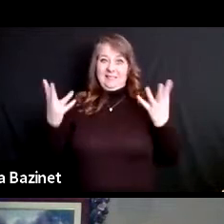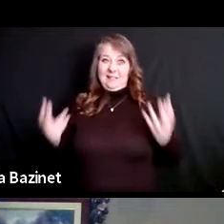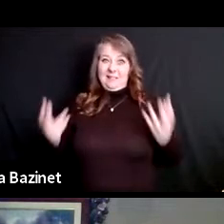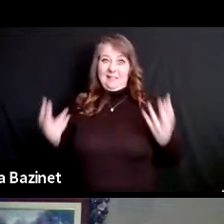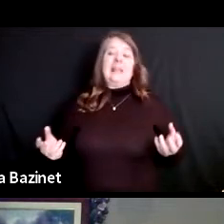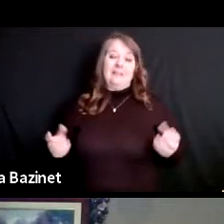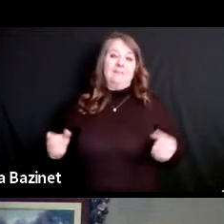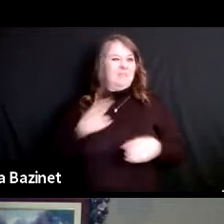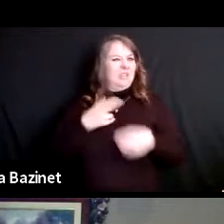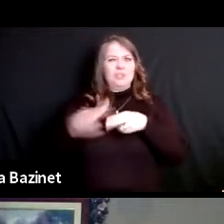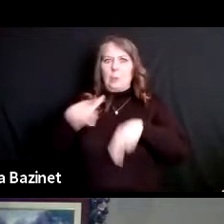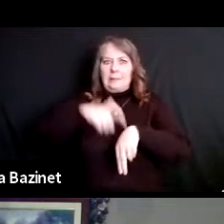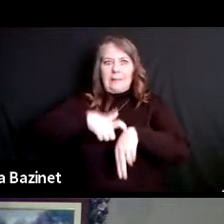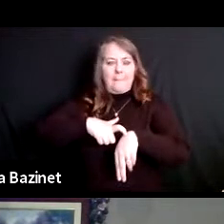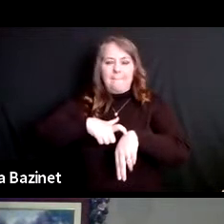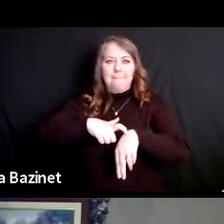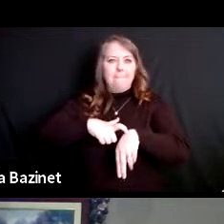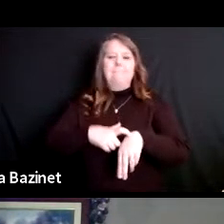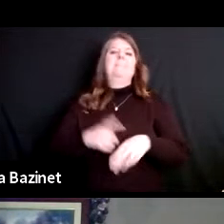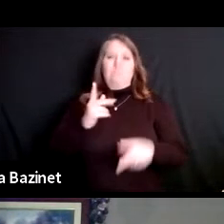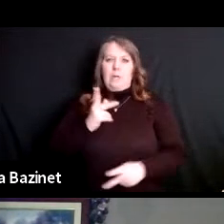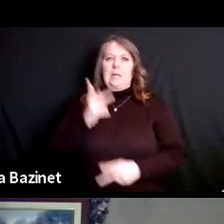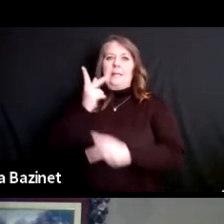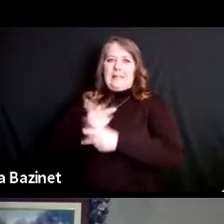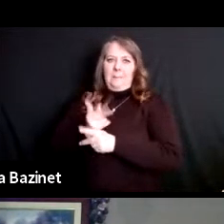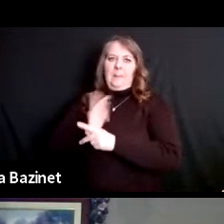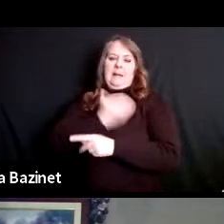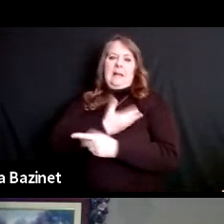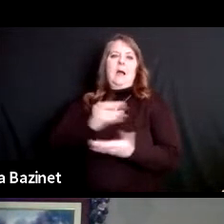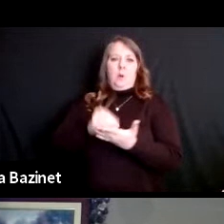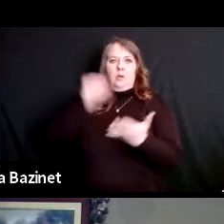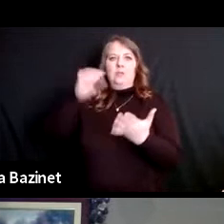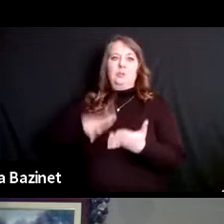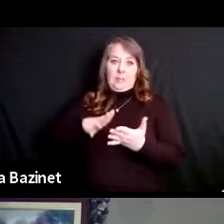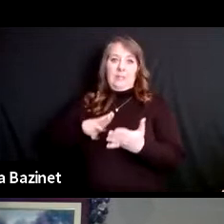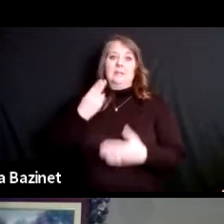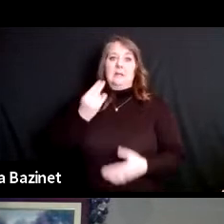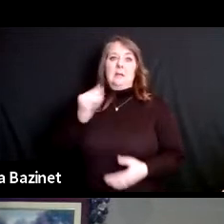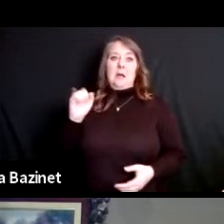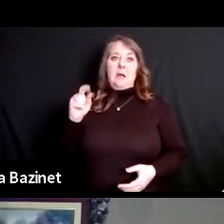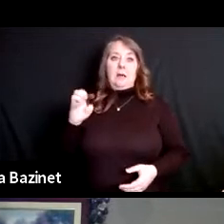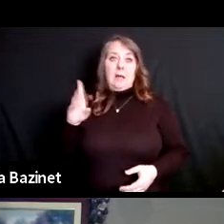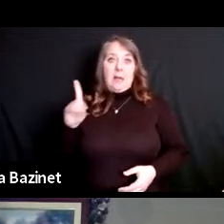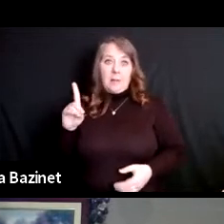amount of time for keeping our students at least hybrid.